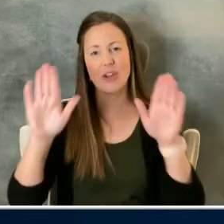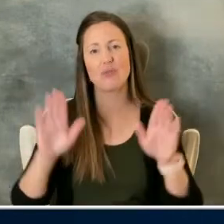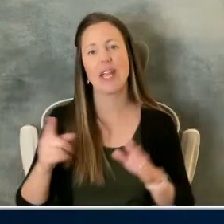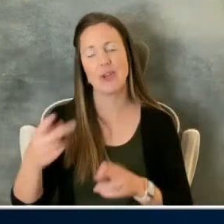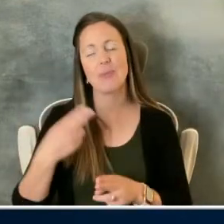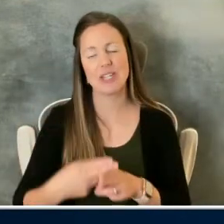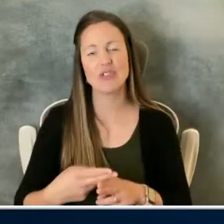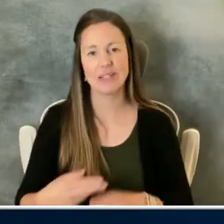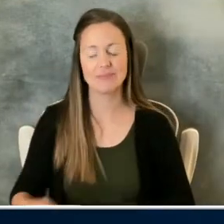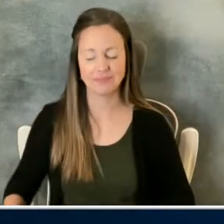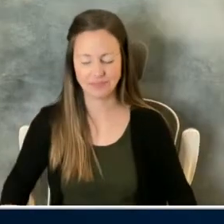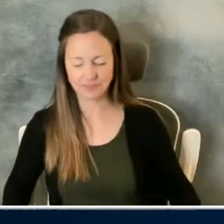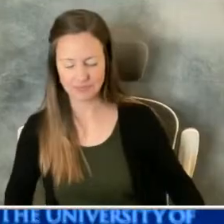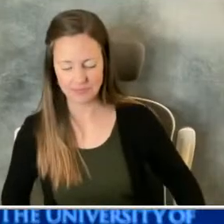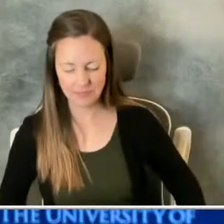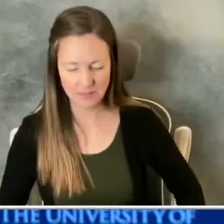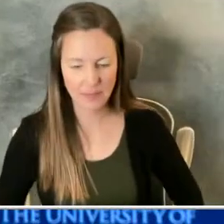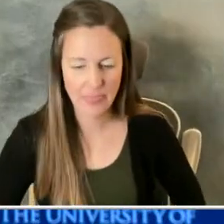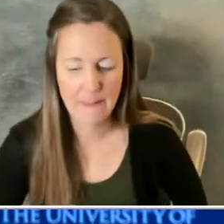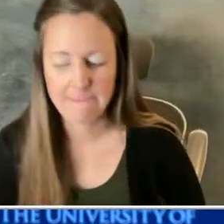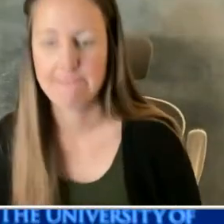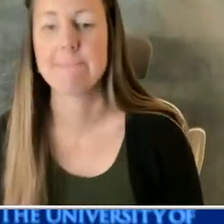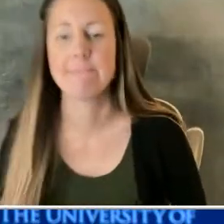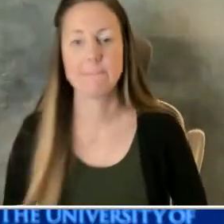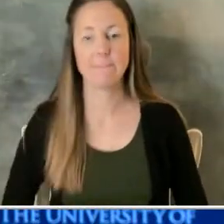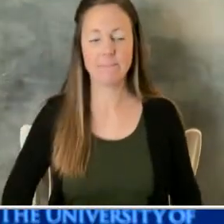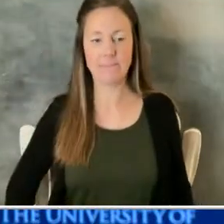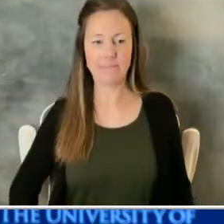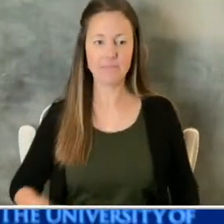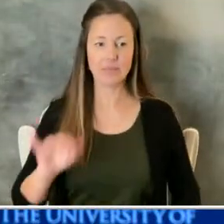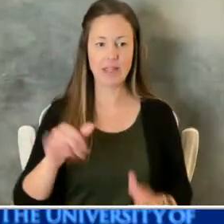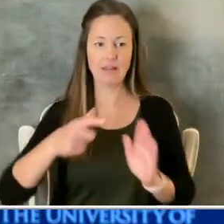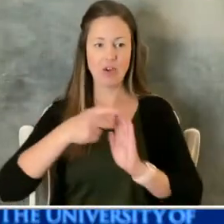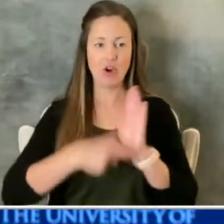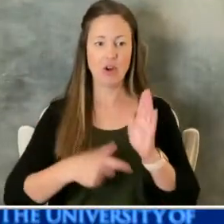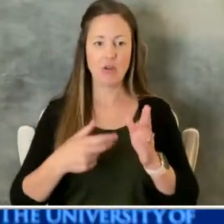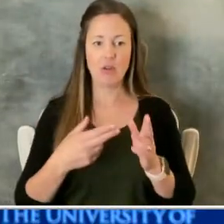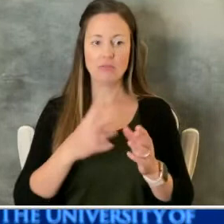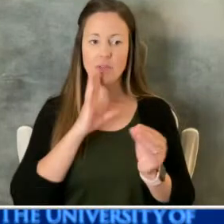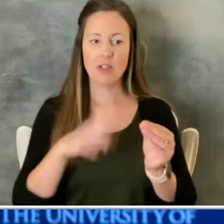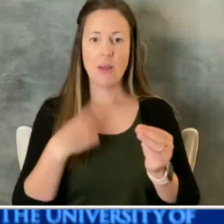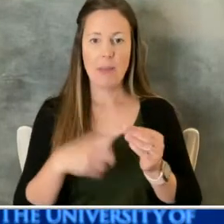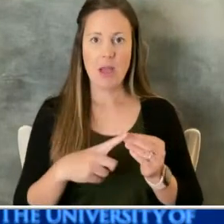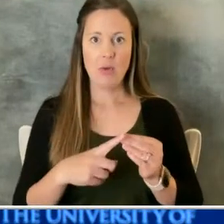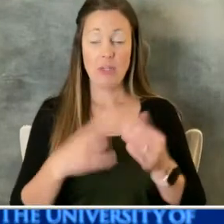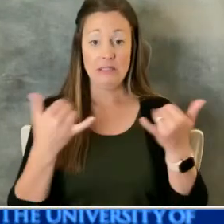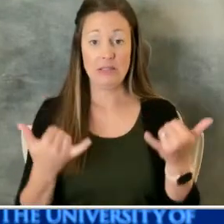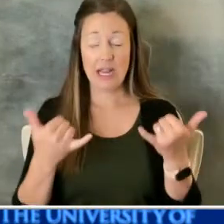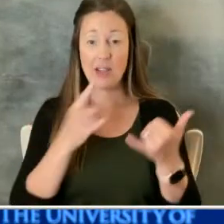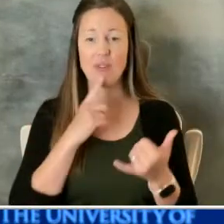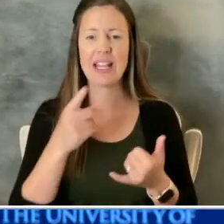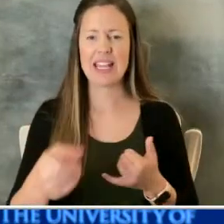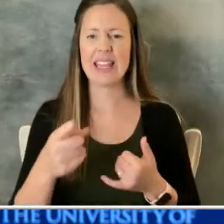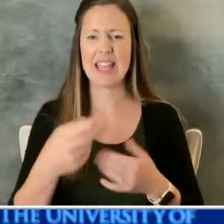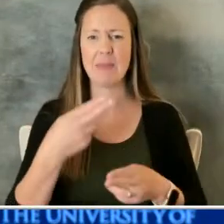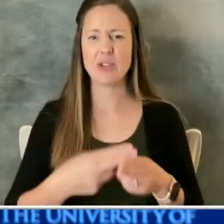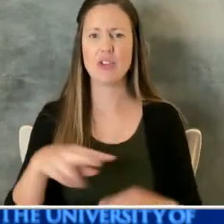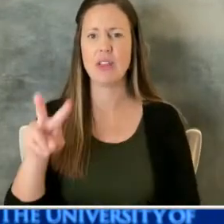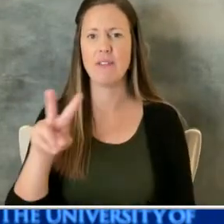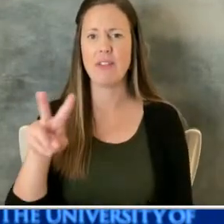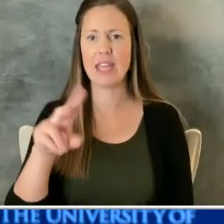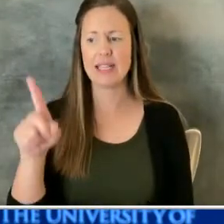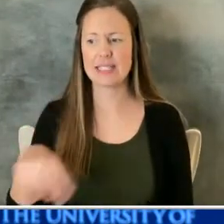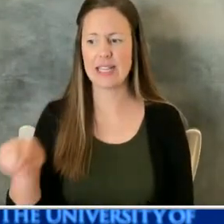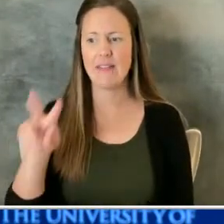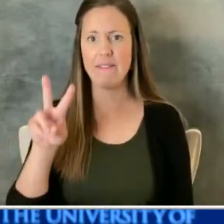article that we looked at today, they do mention, possible reactivation of VZV, which is that virus that causes chickenpox and then